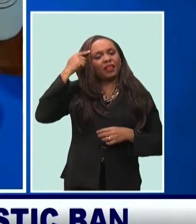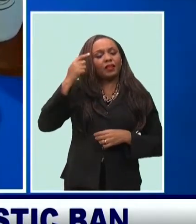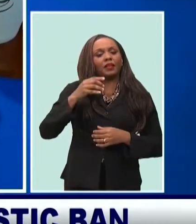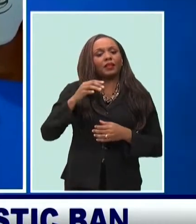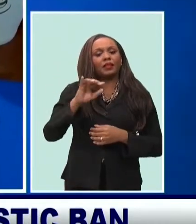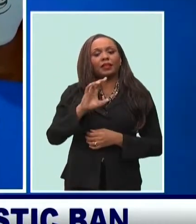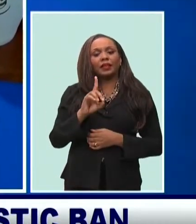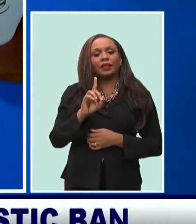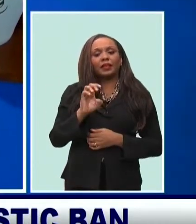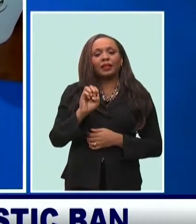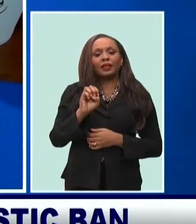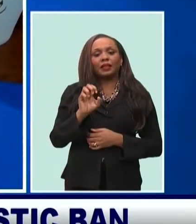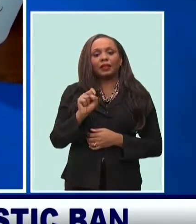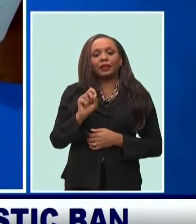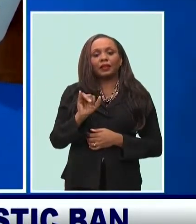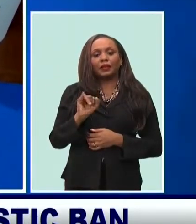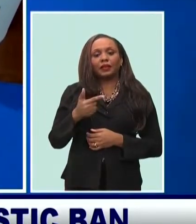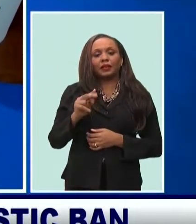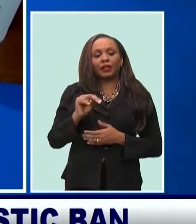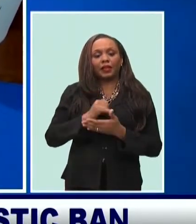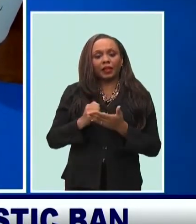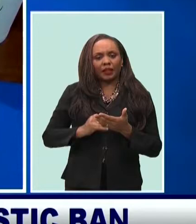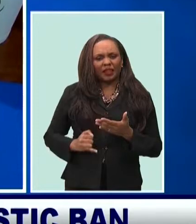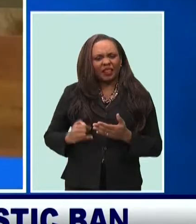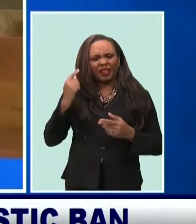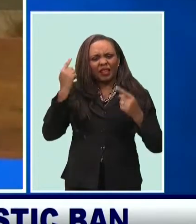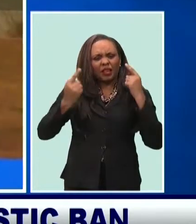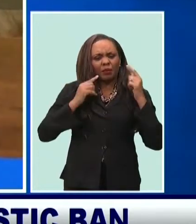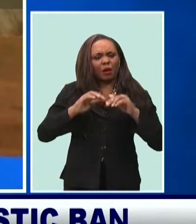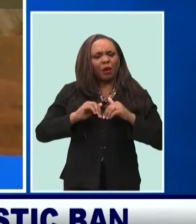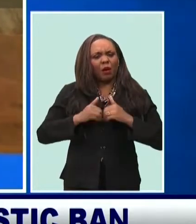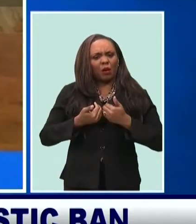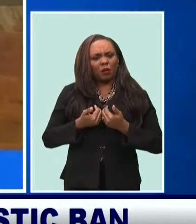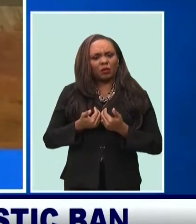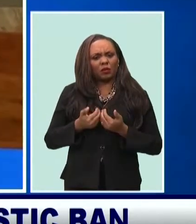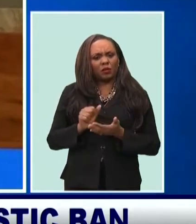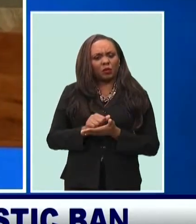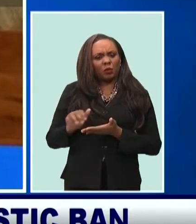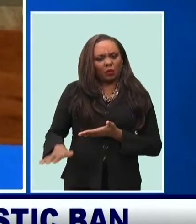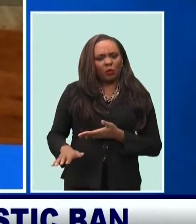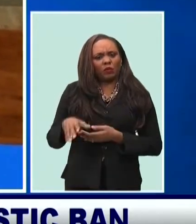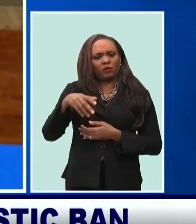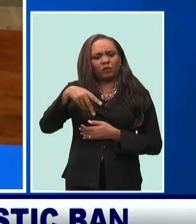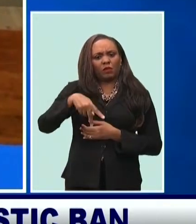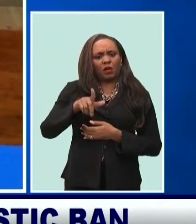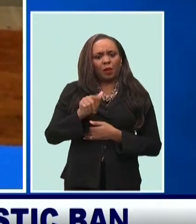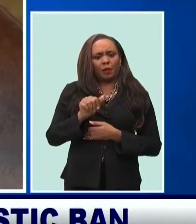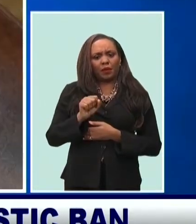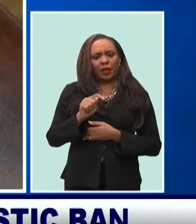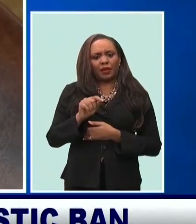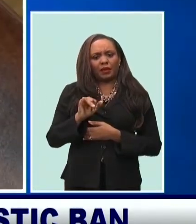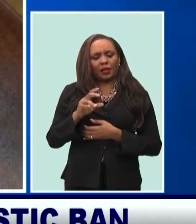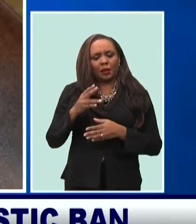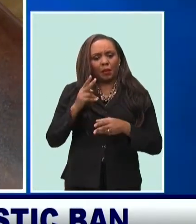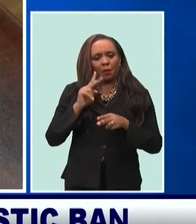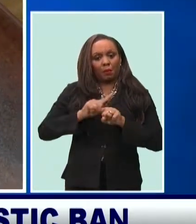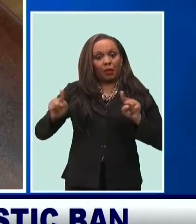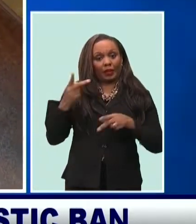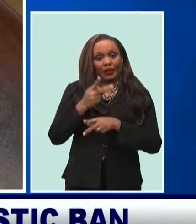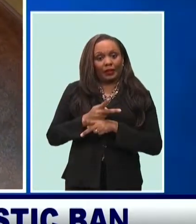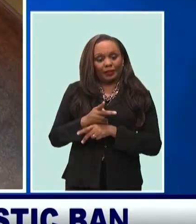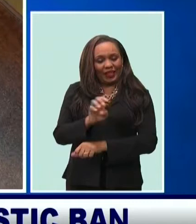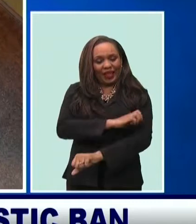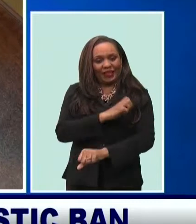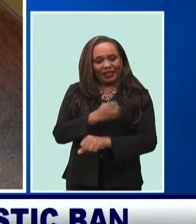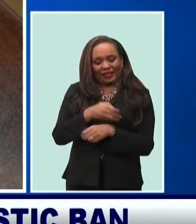high-tech solution to remove the unwanted plastics. It involves constructing a plant to recover the energy content within the